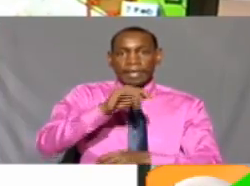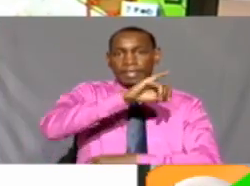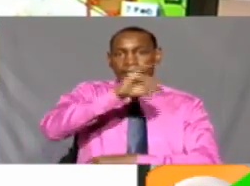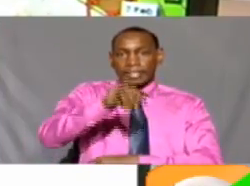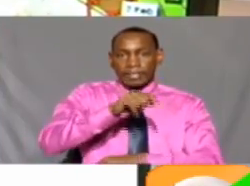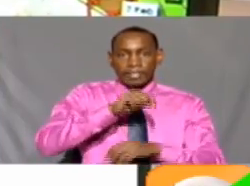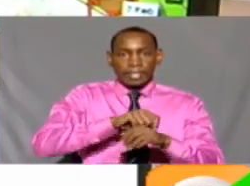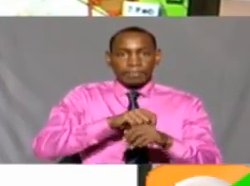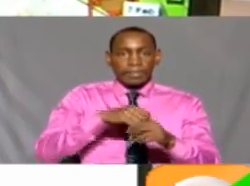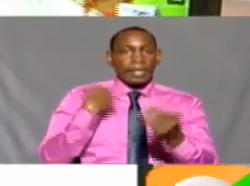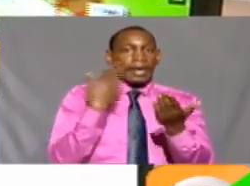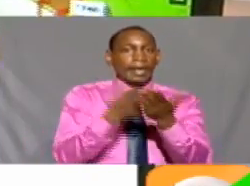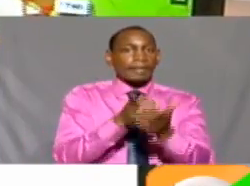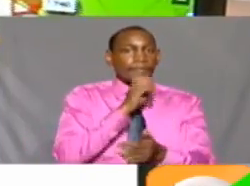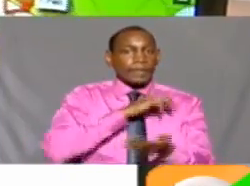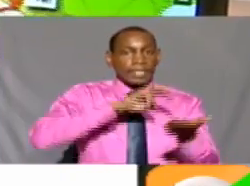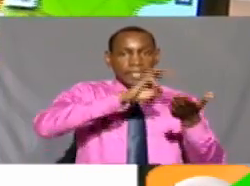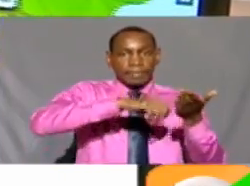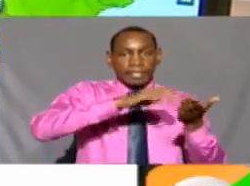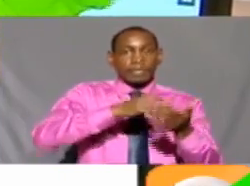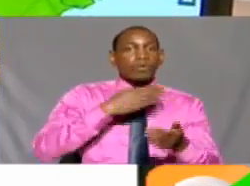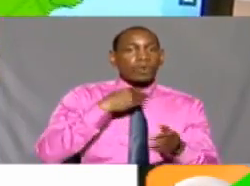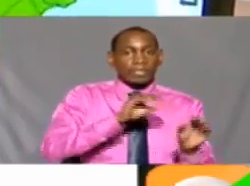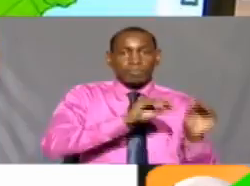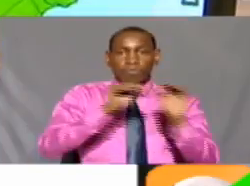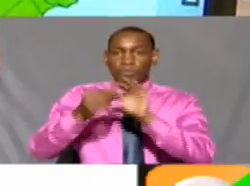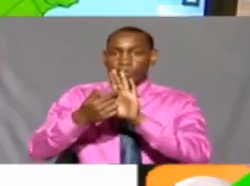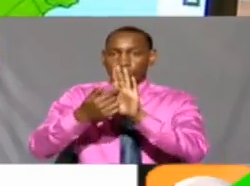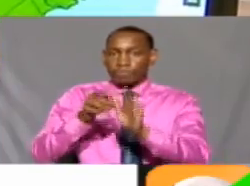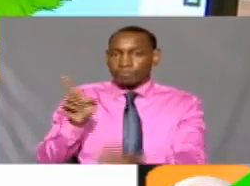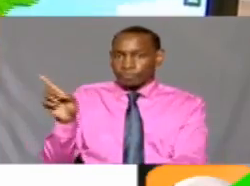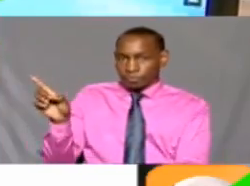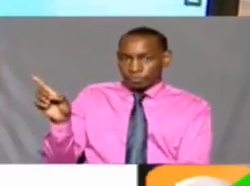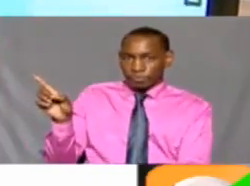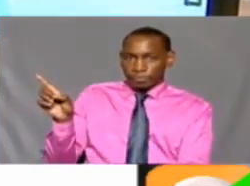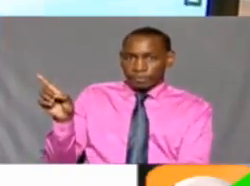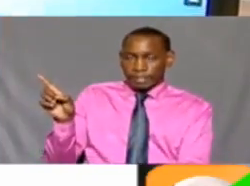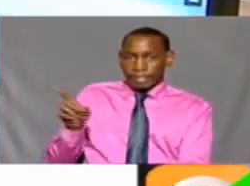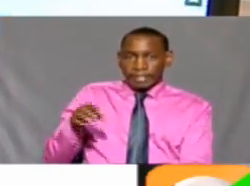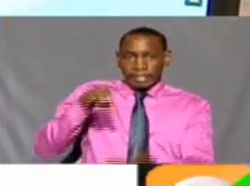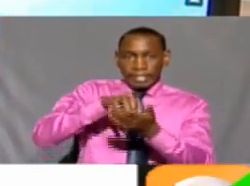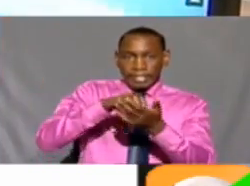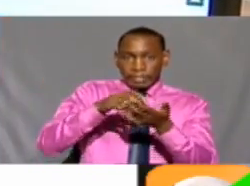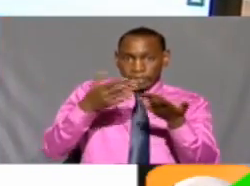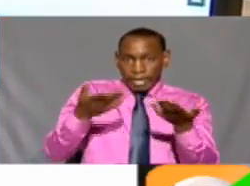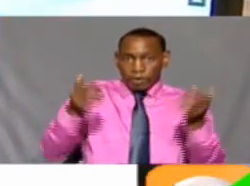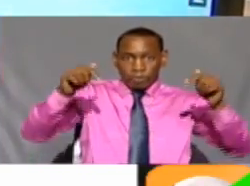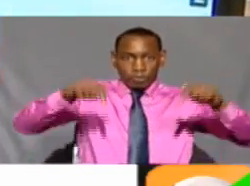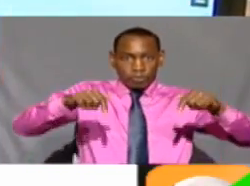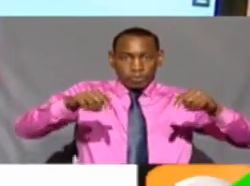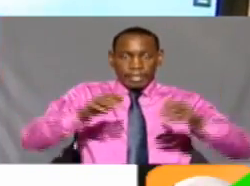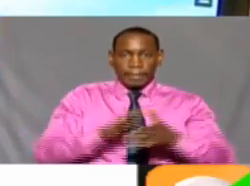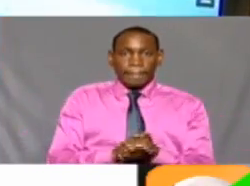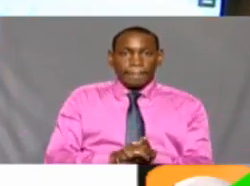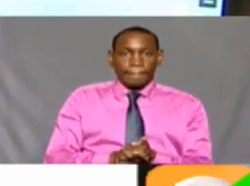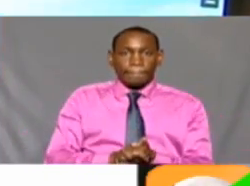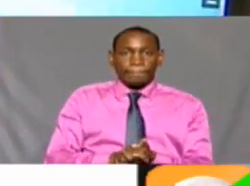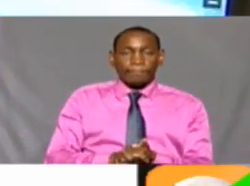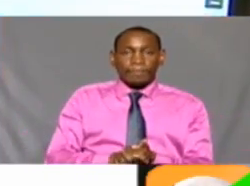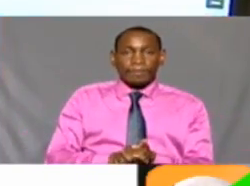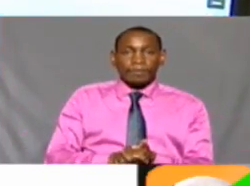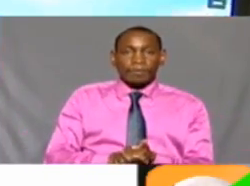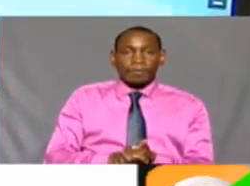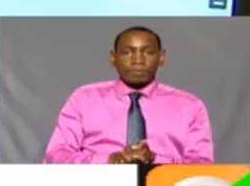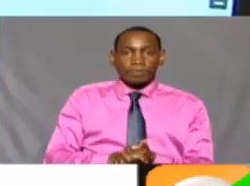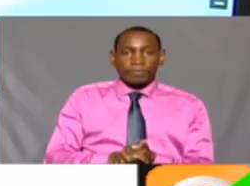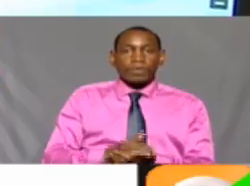to Machakos. Now, I want to move this and show you what it looks like today. All right. So let me just see if I